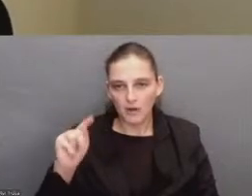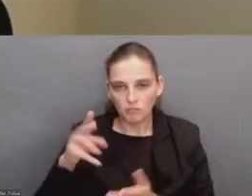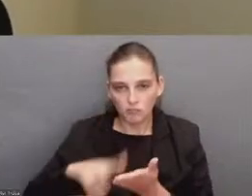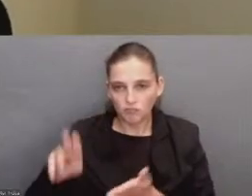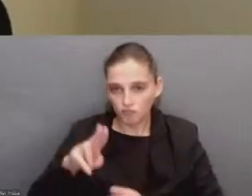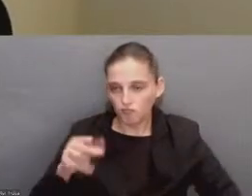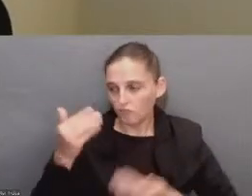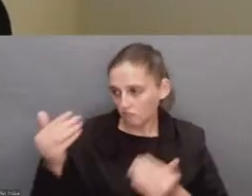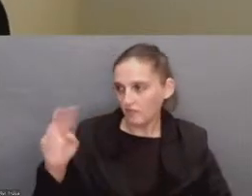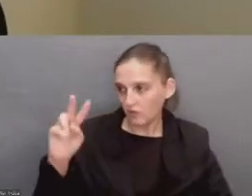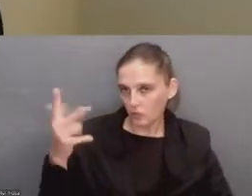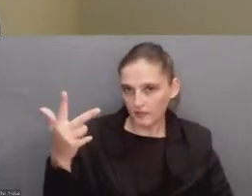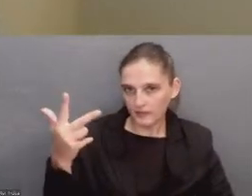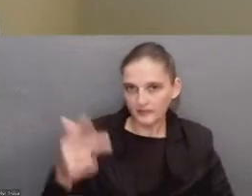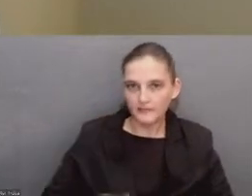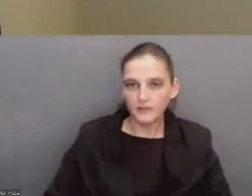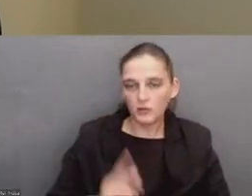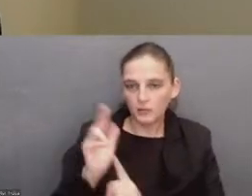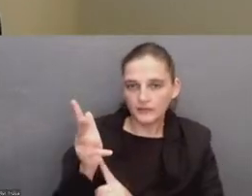minutes, and please proceed.